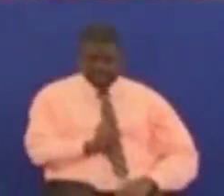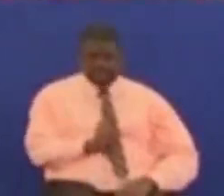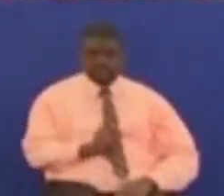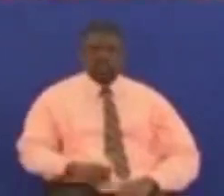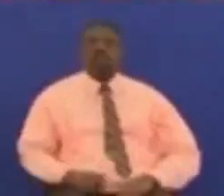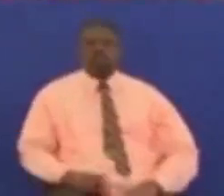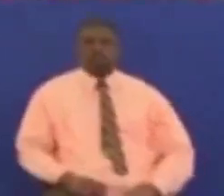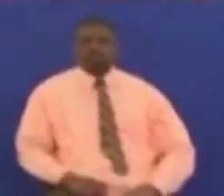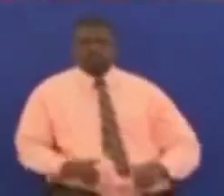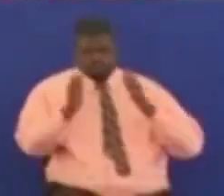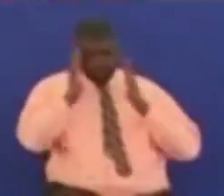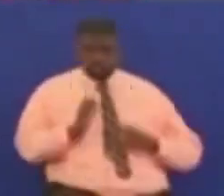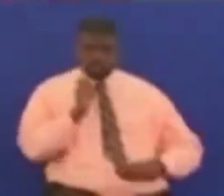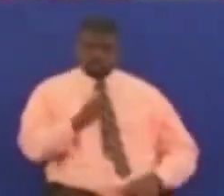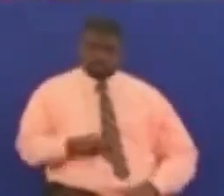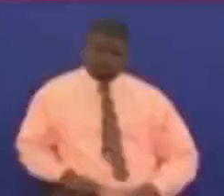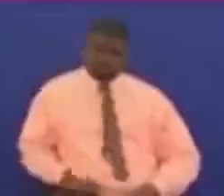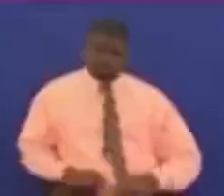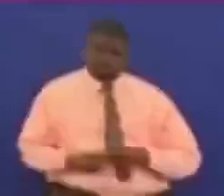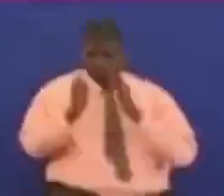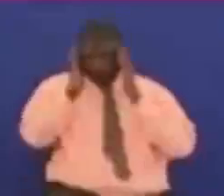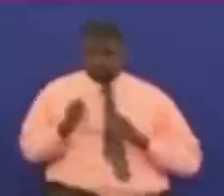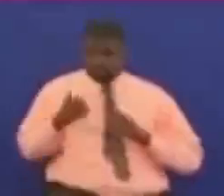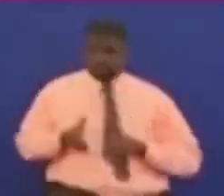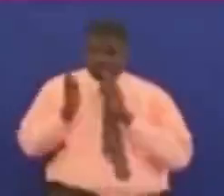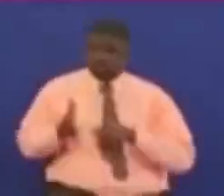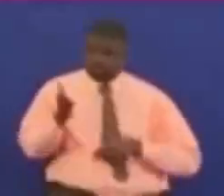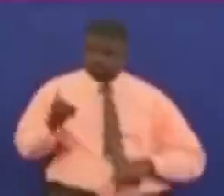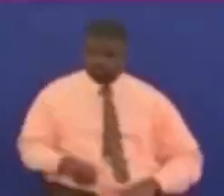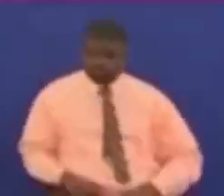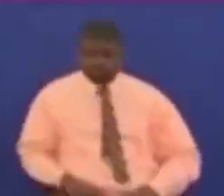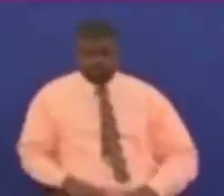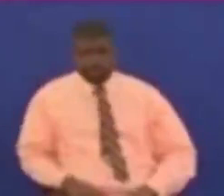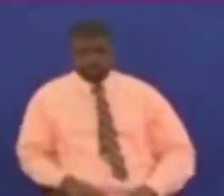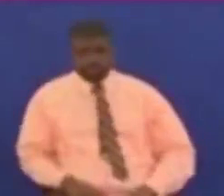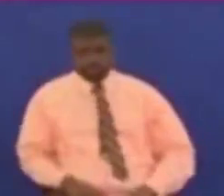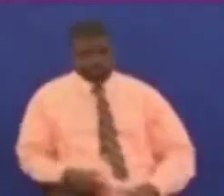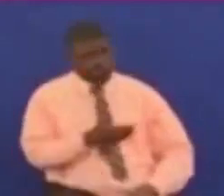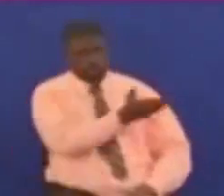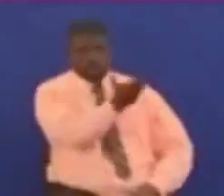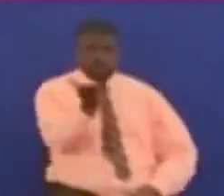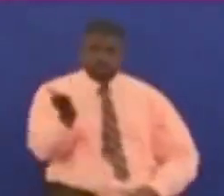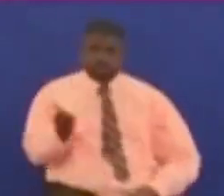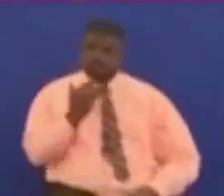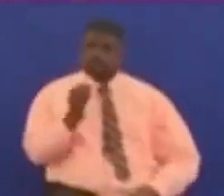Honorable Speaker, Honorable Prime Minister, distinguished members of Parliament, good